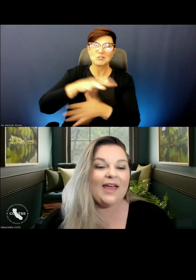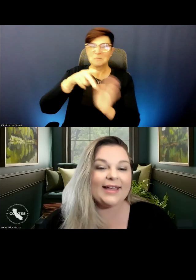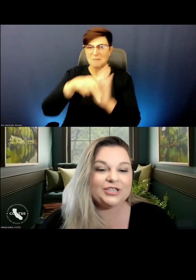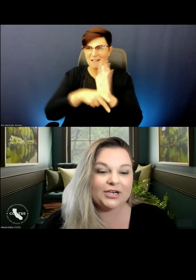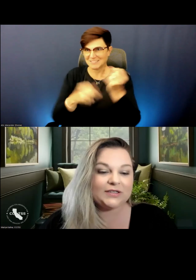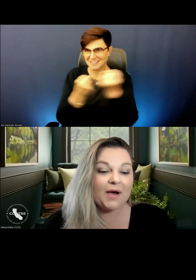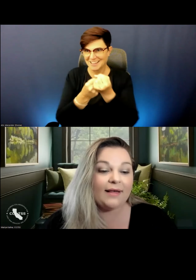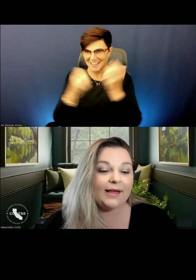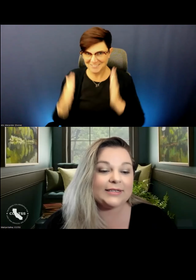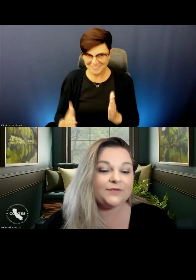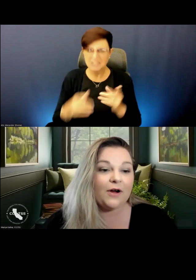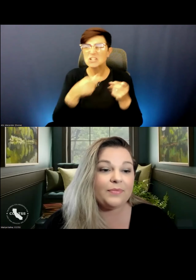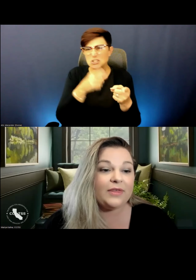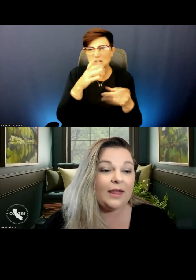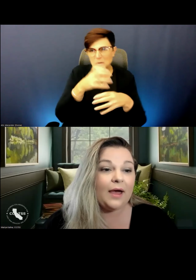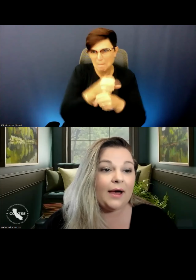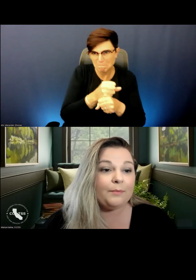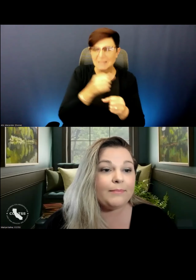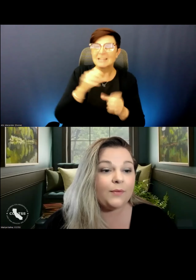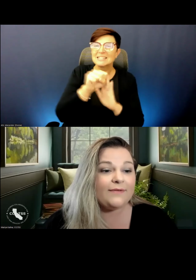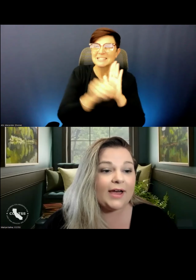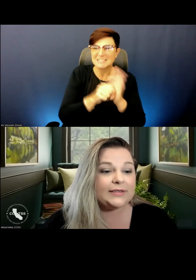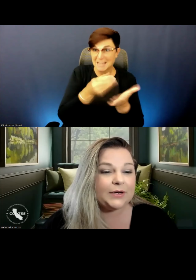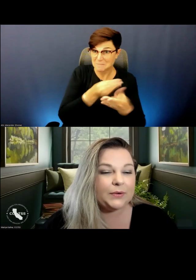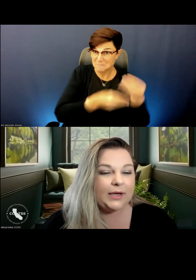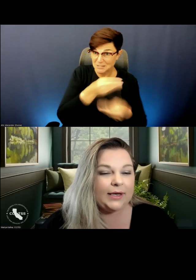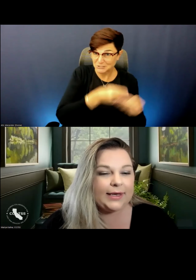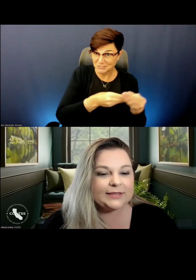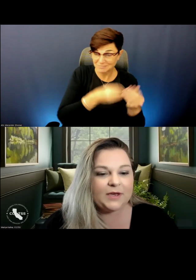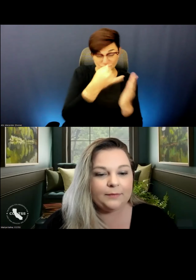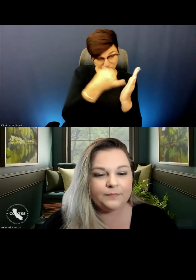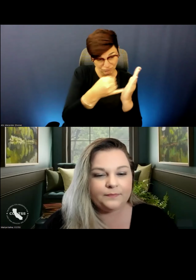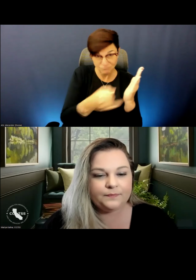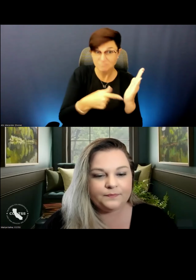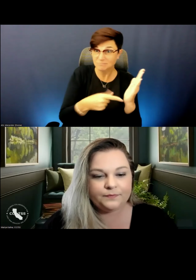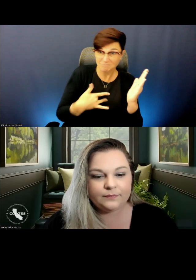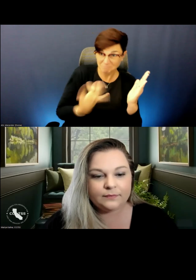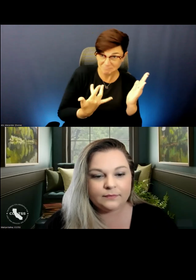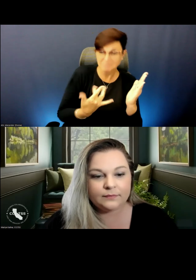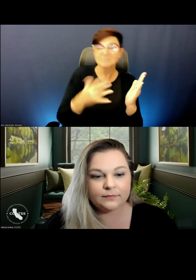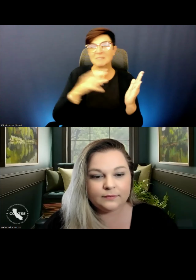process and share some highlights from the May revise. So, Yasmin.